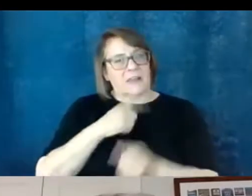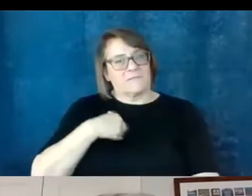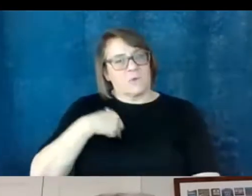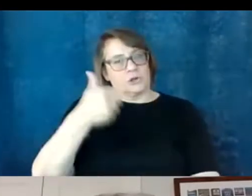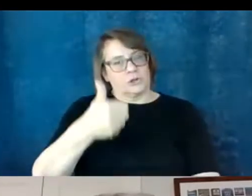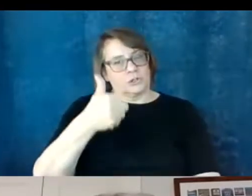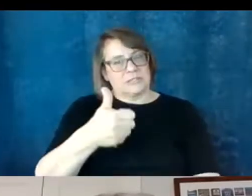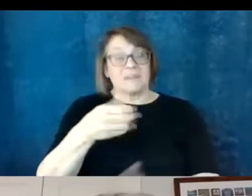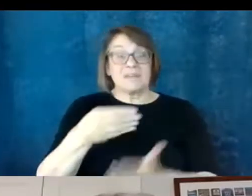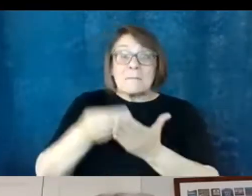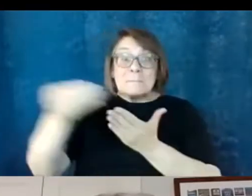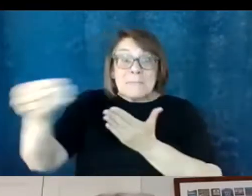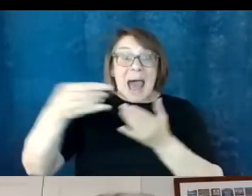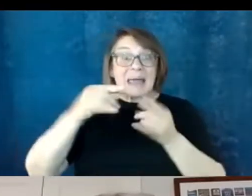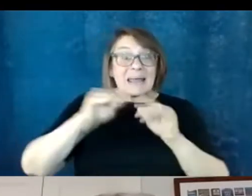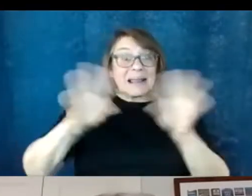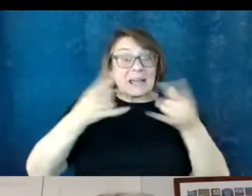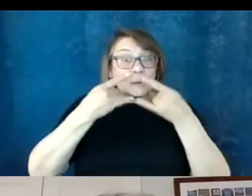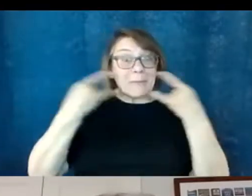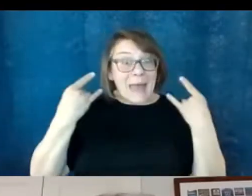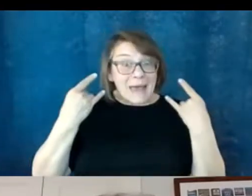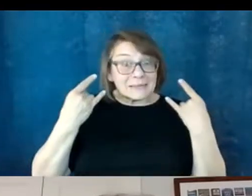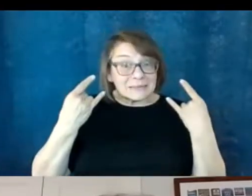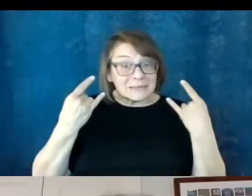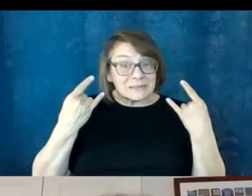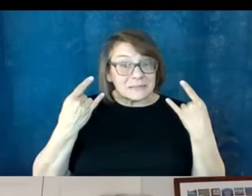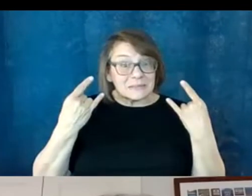buying those masks that have the clear